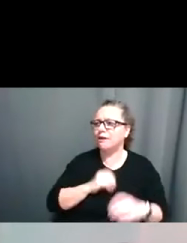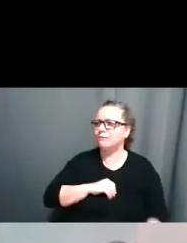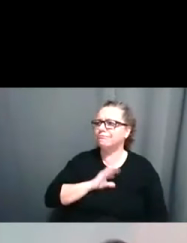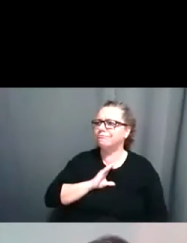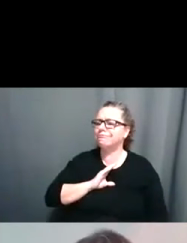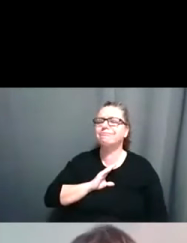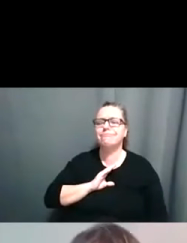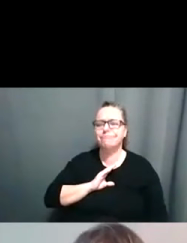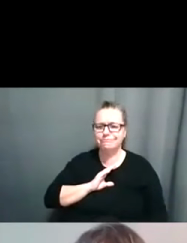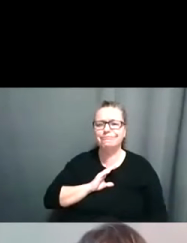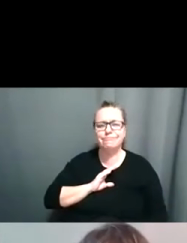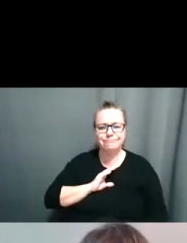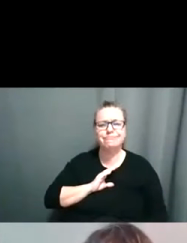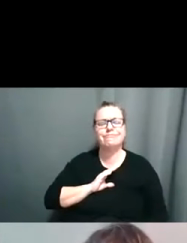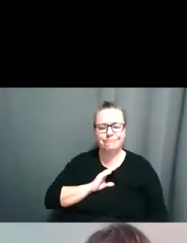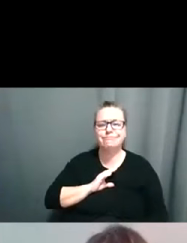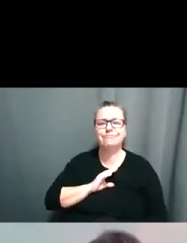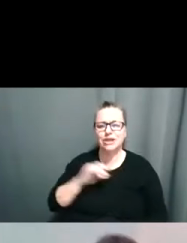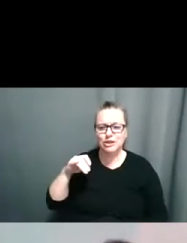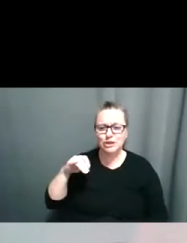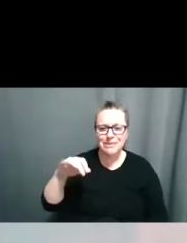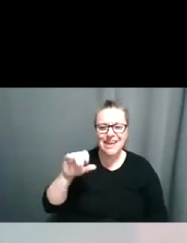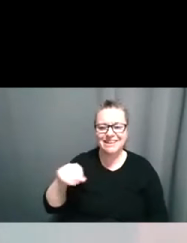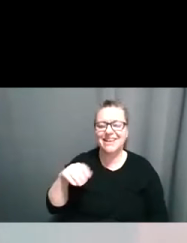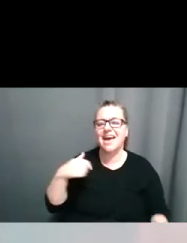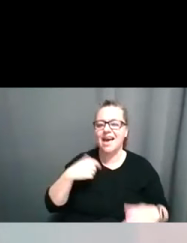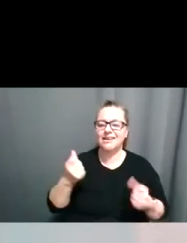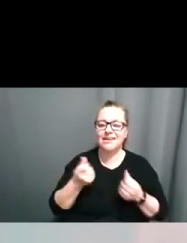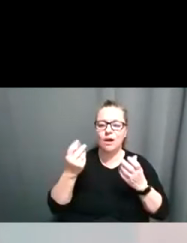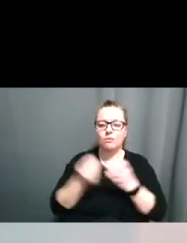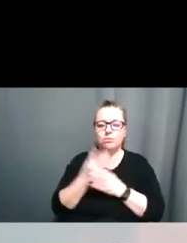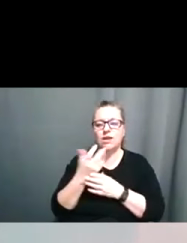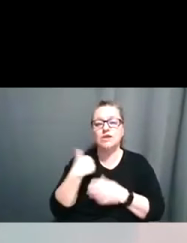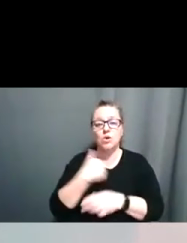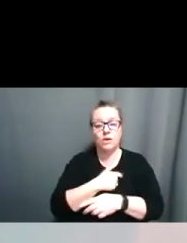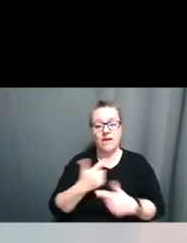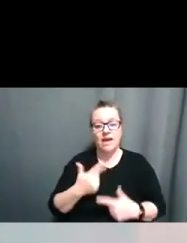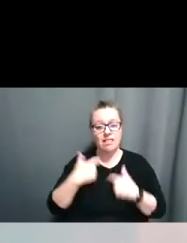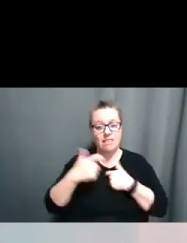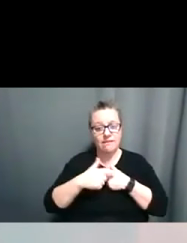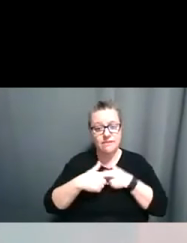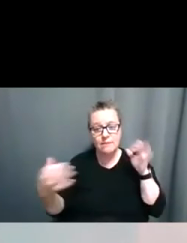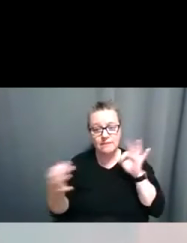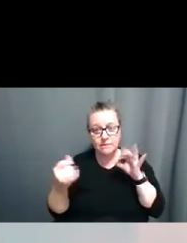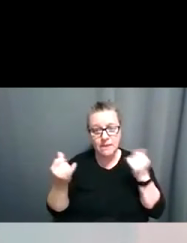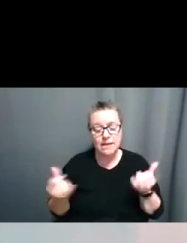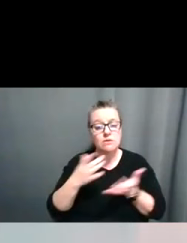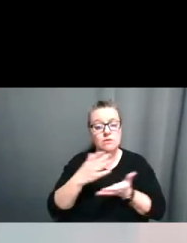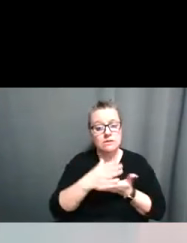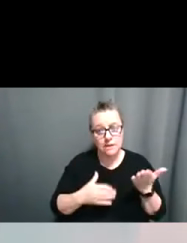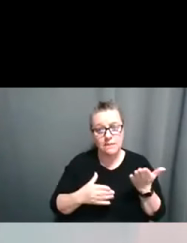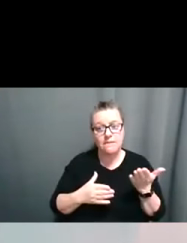You planted that seed and it's blooming at you. So we've all had a lifetime of feedback by now, and some of that was